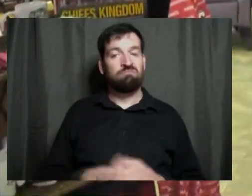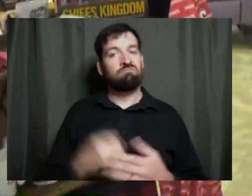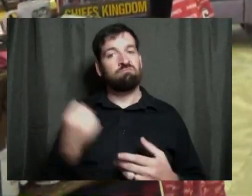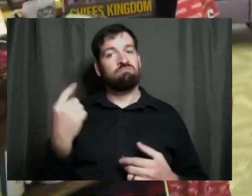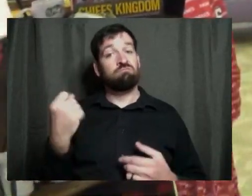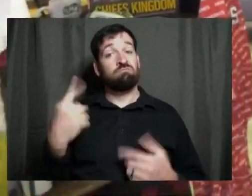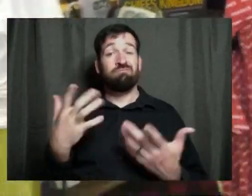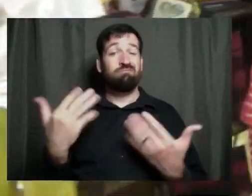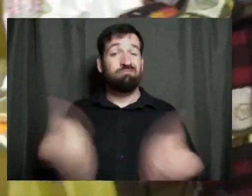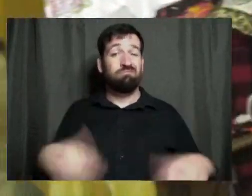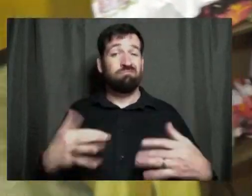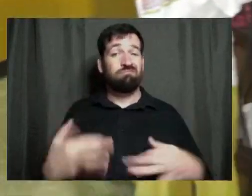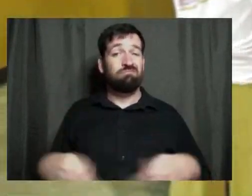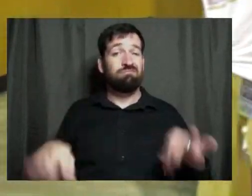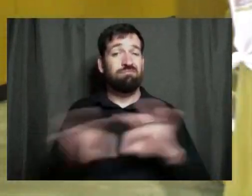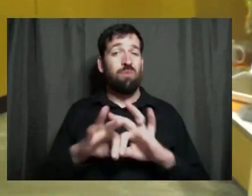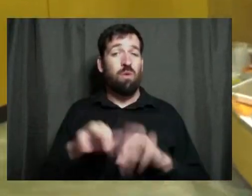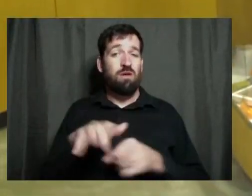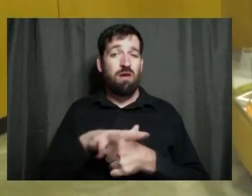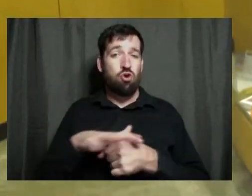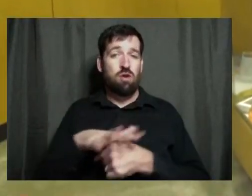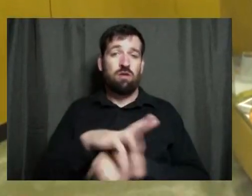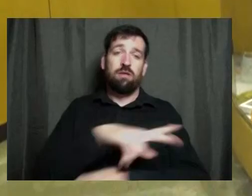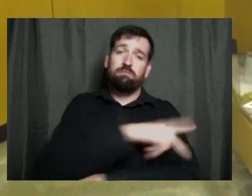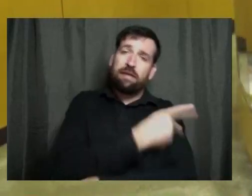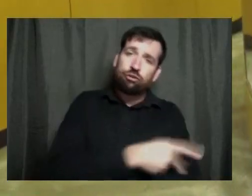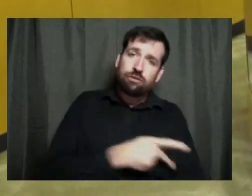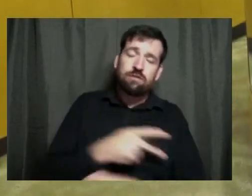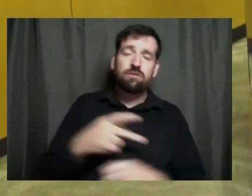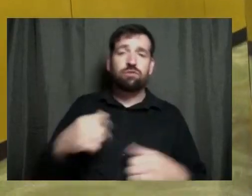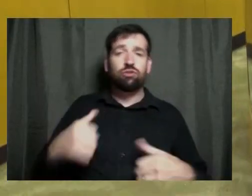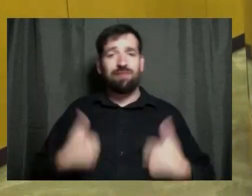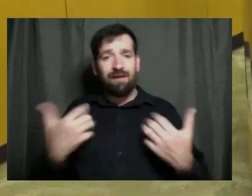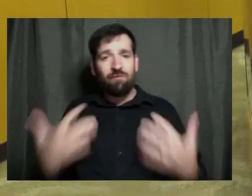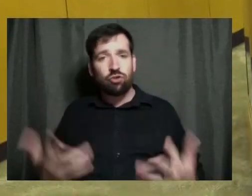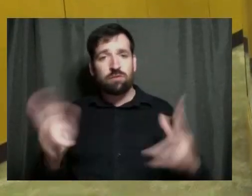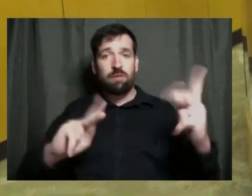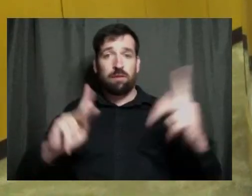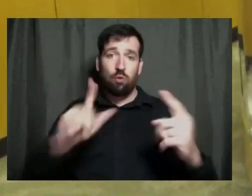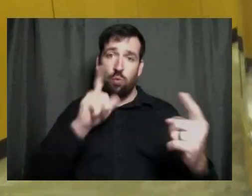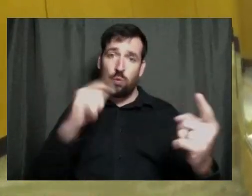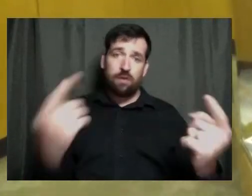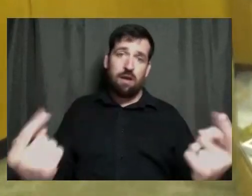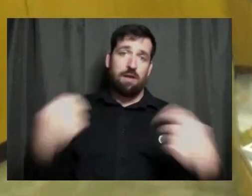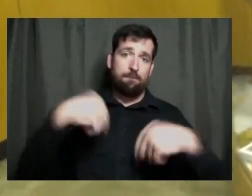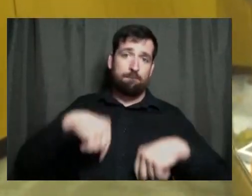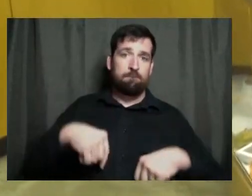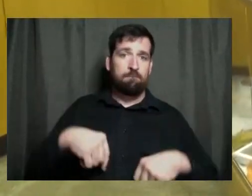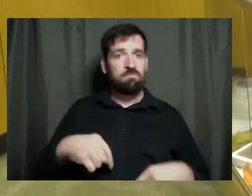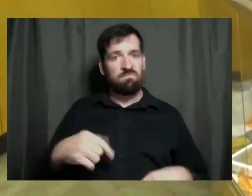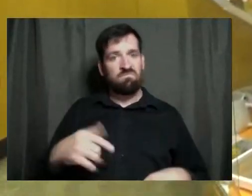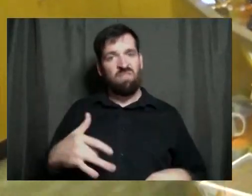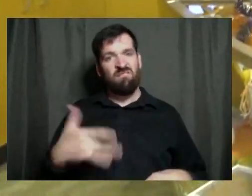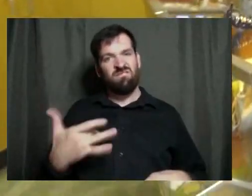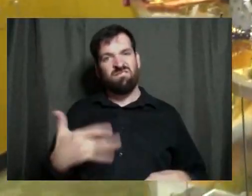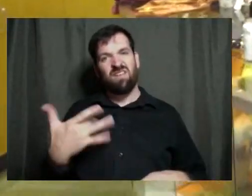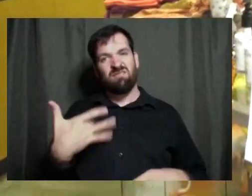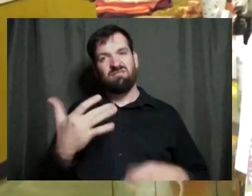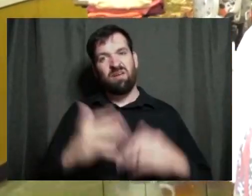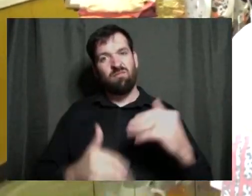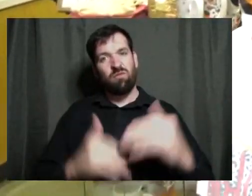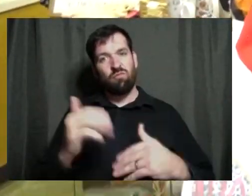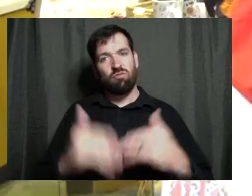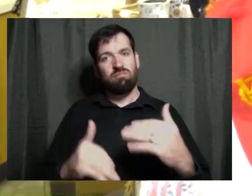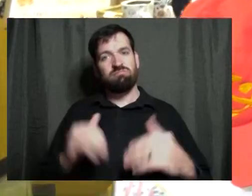because patients or survivors or people that come through our door, they feel comfortable. And that's our goal.